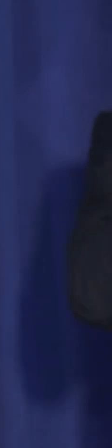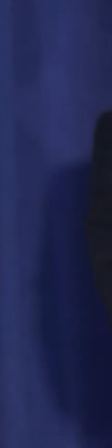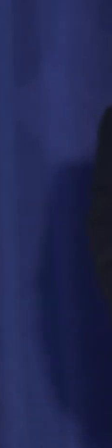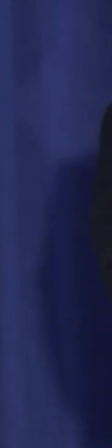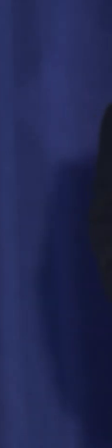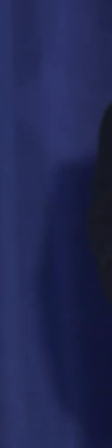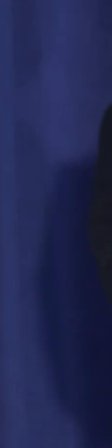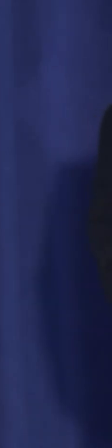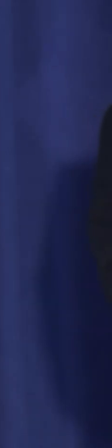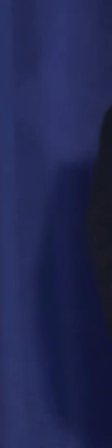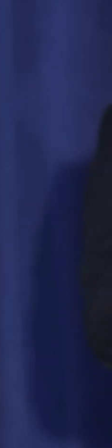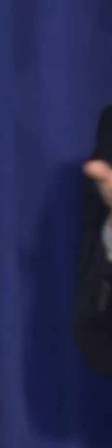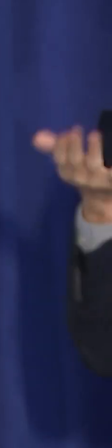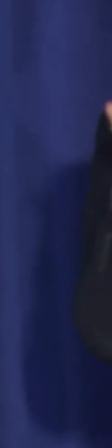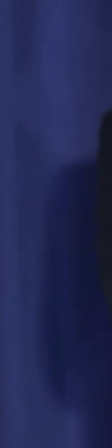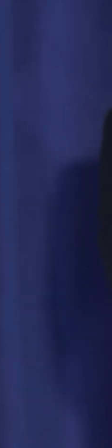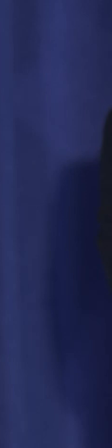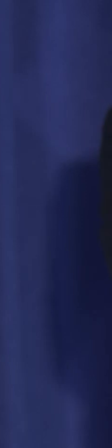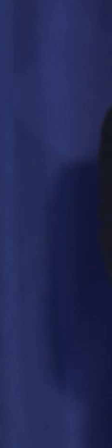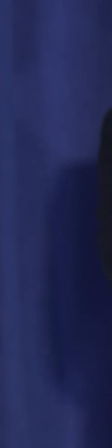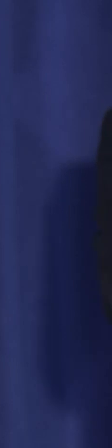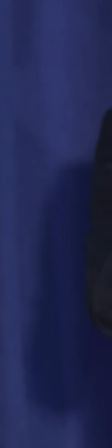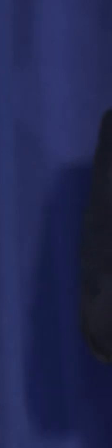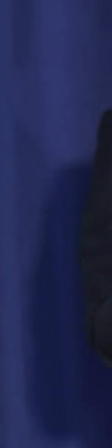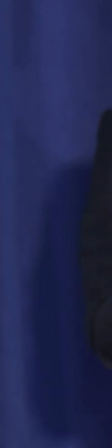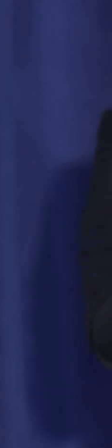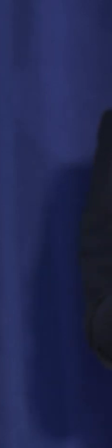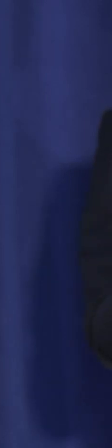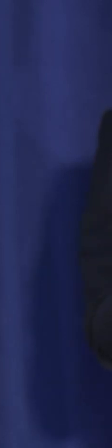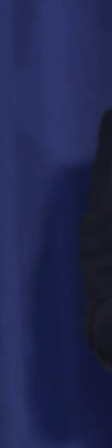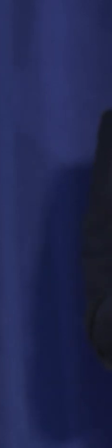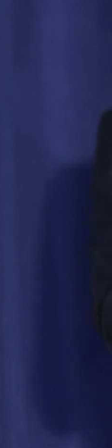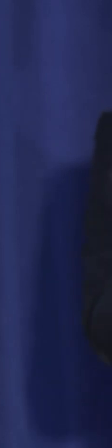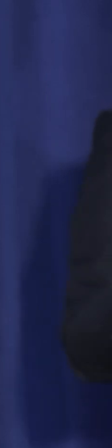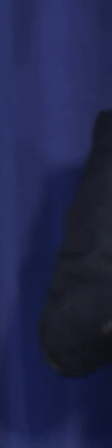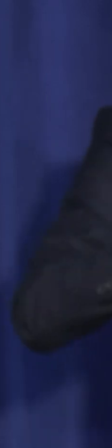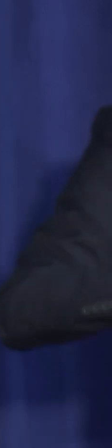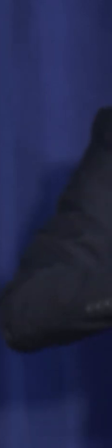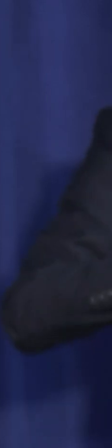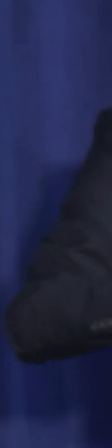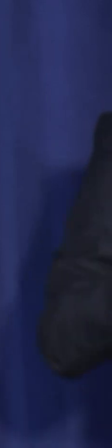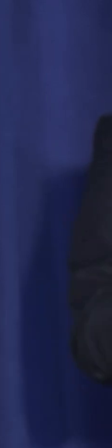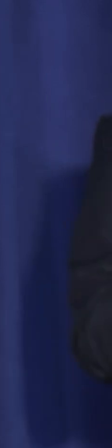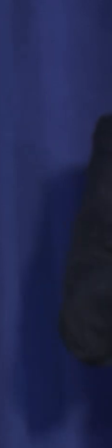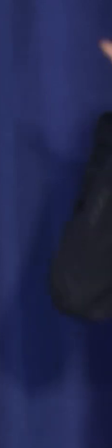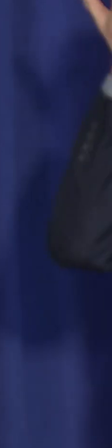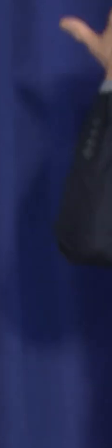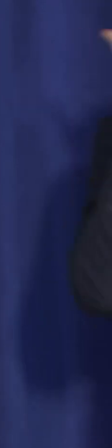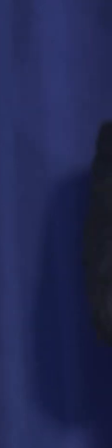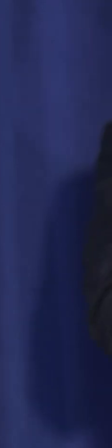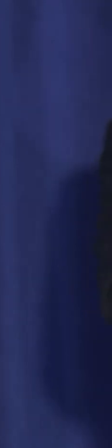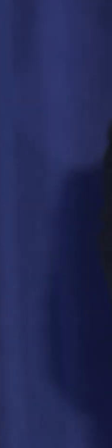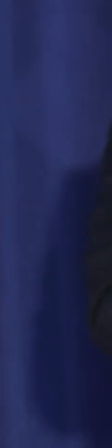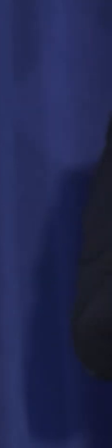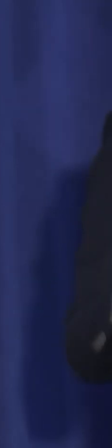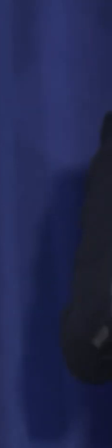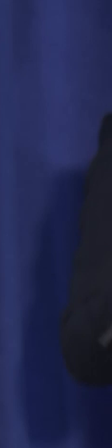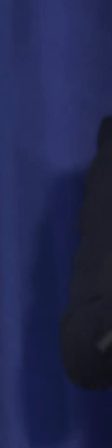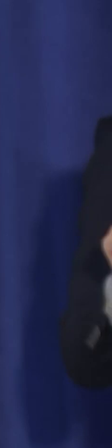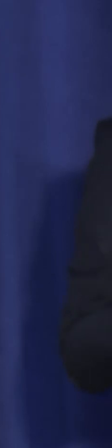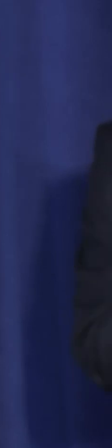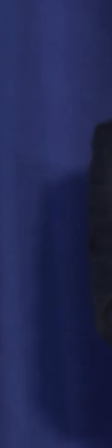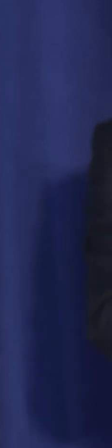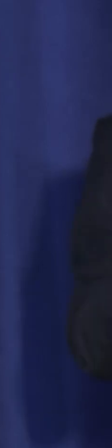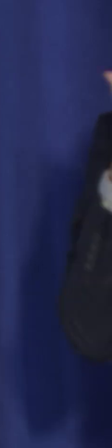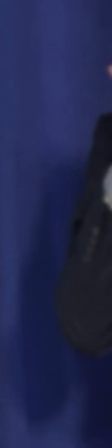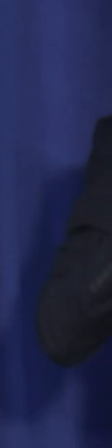already is really putting huge pressure on our hospital systems, and most of that is people who